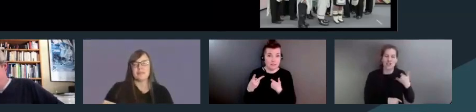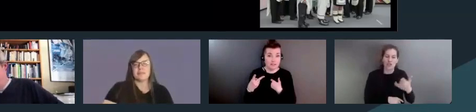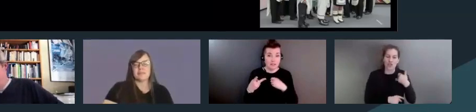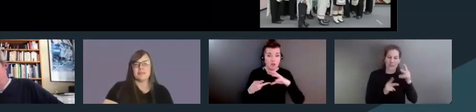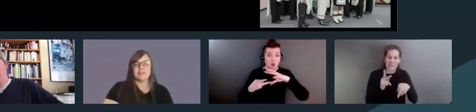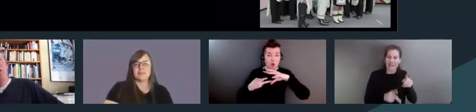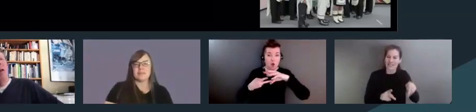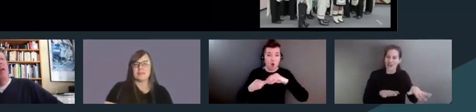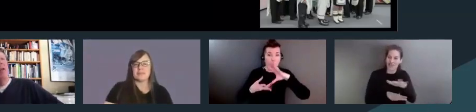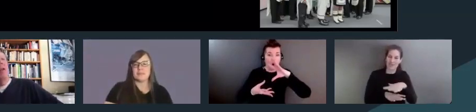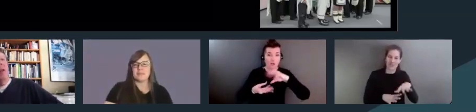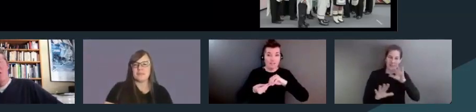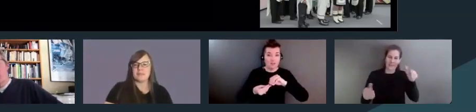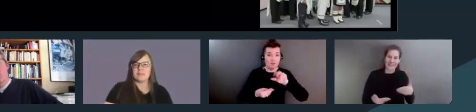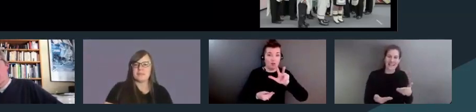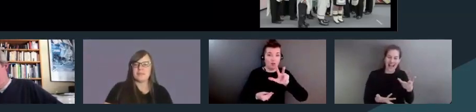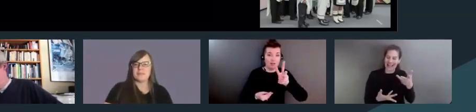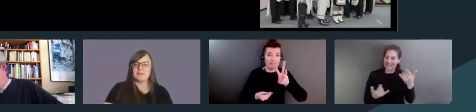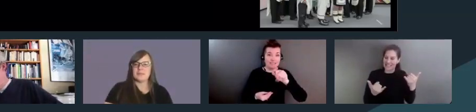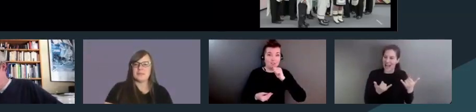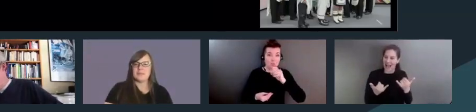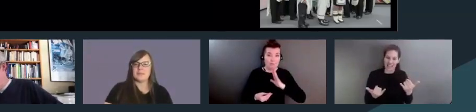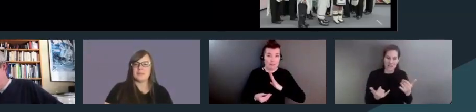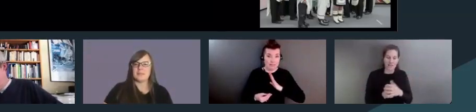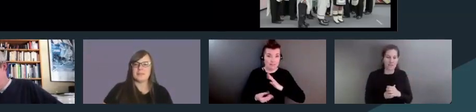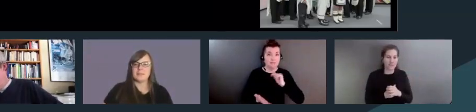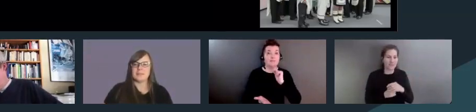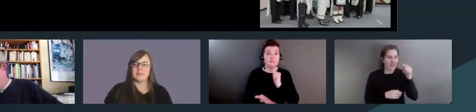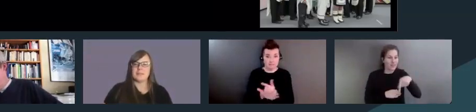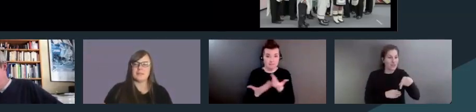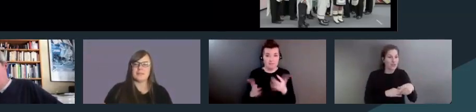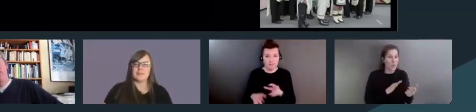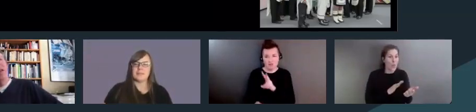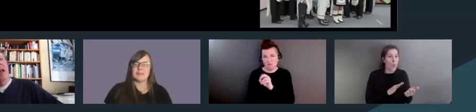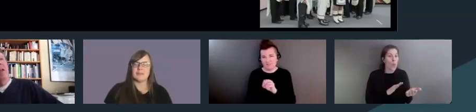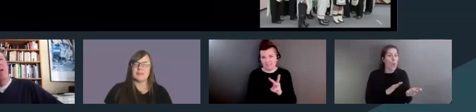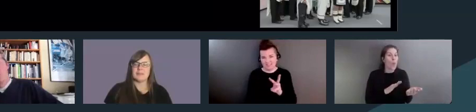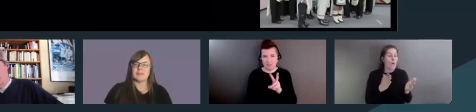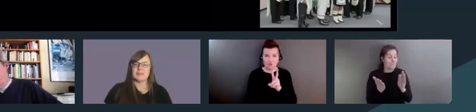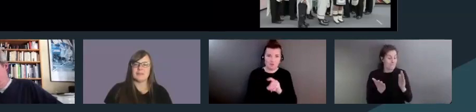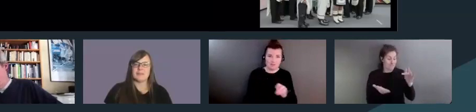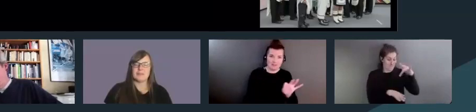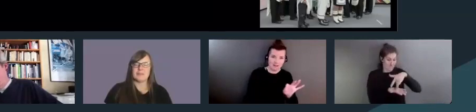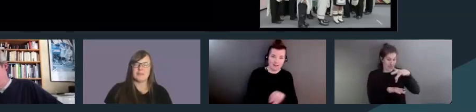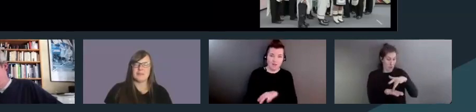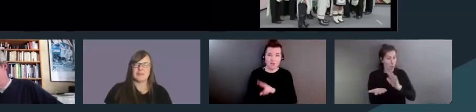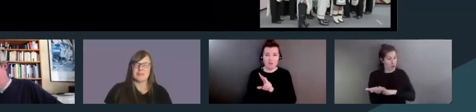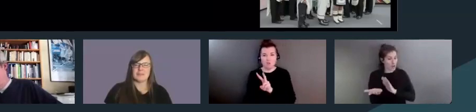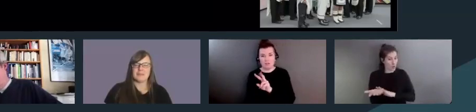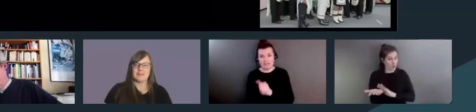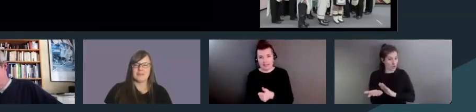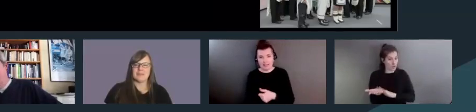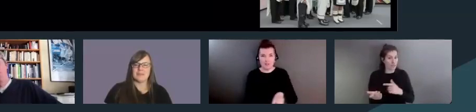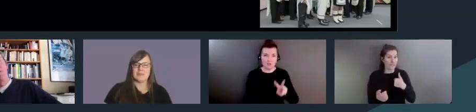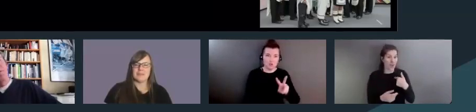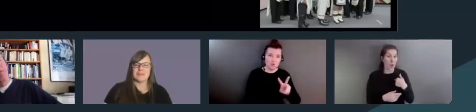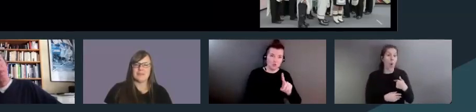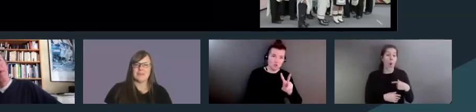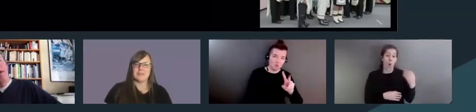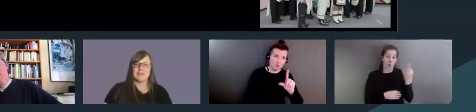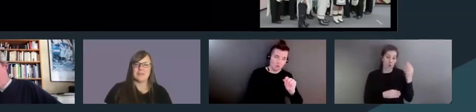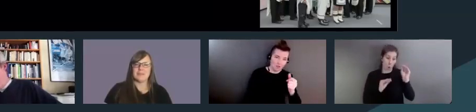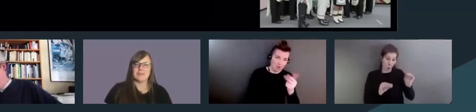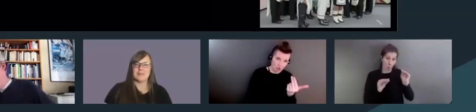36 Inuit women in 2006 to 2009 and 2010 to 2013, so 7